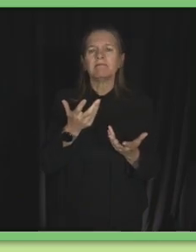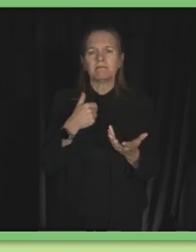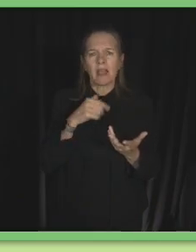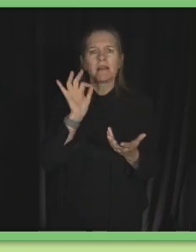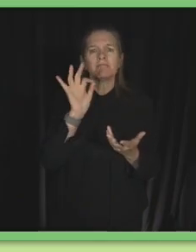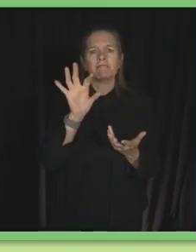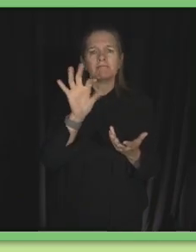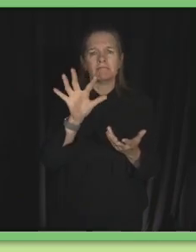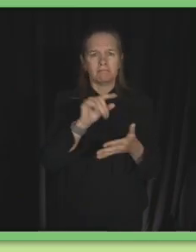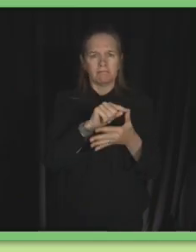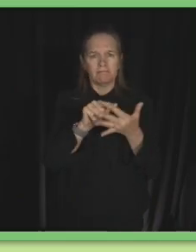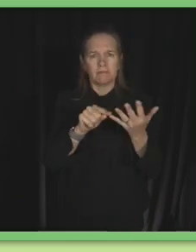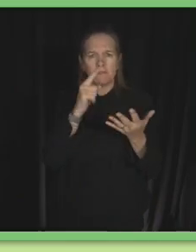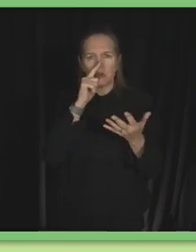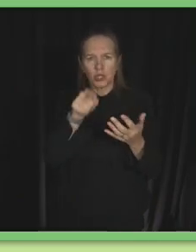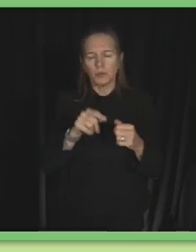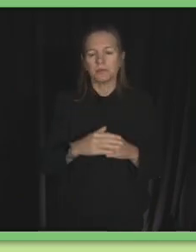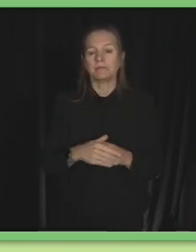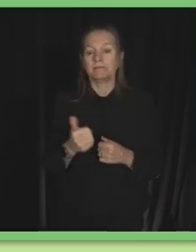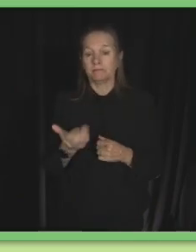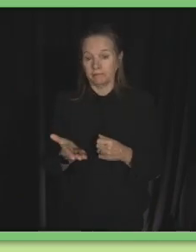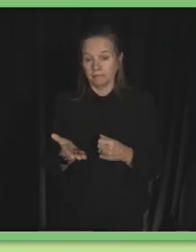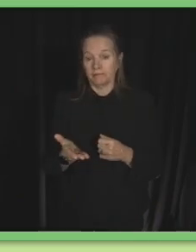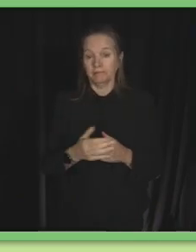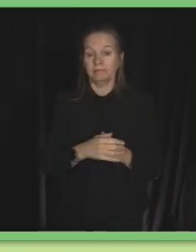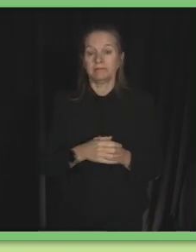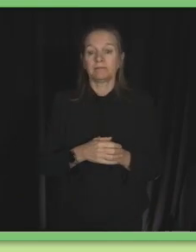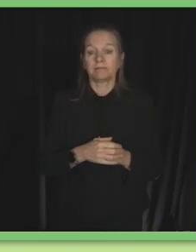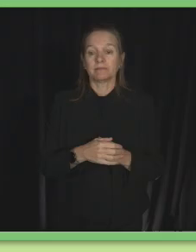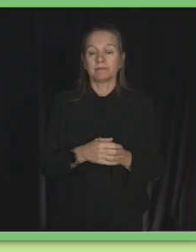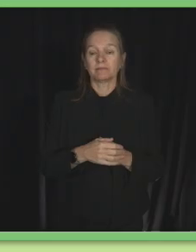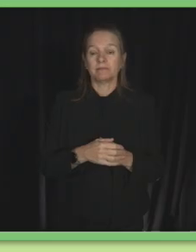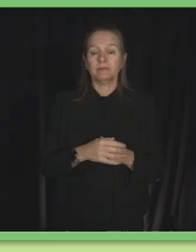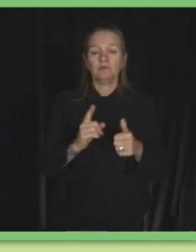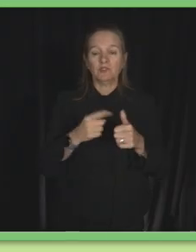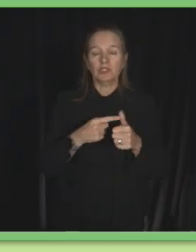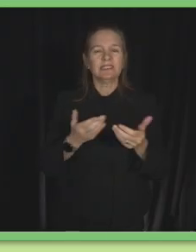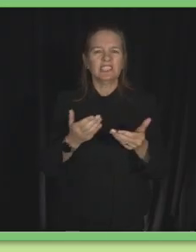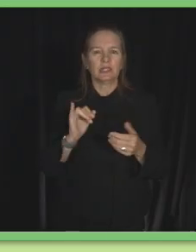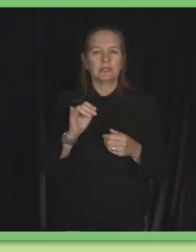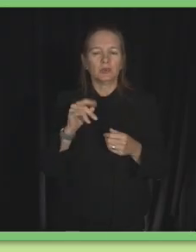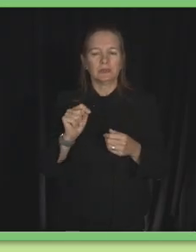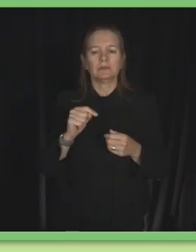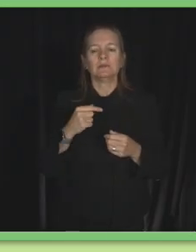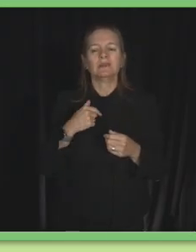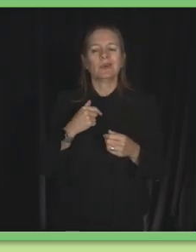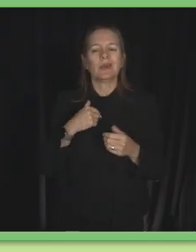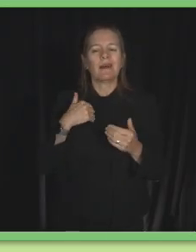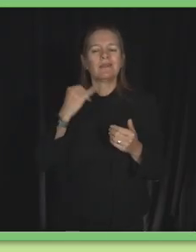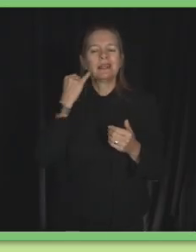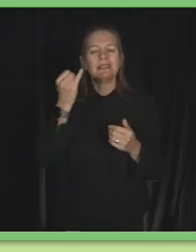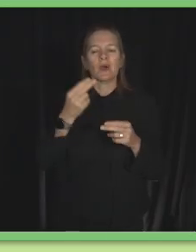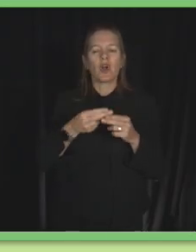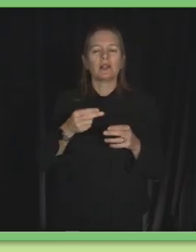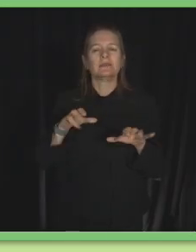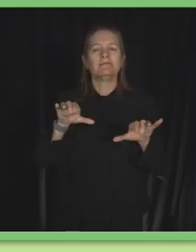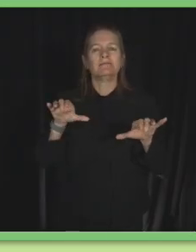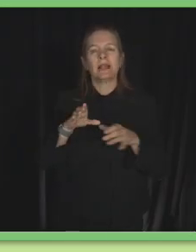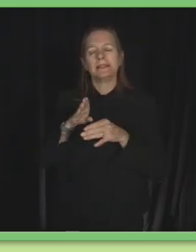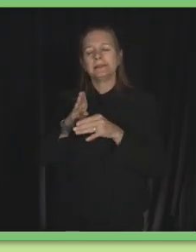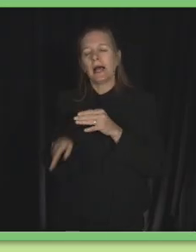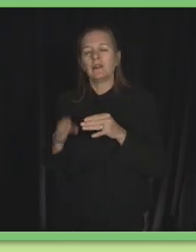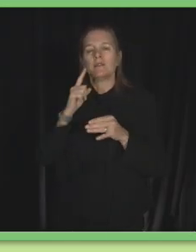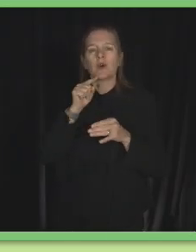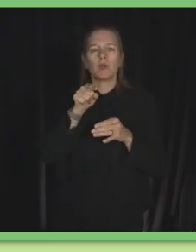my takeaways. First, we have this idea at Intuit called Done For You. So if you know that all